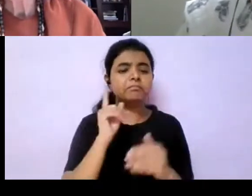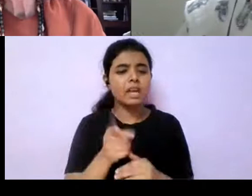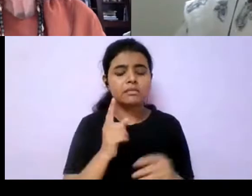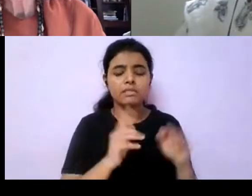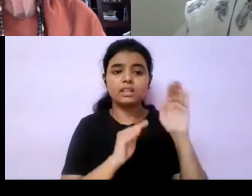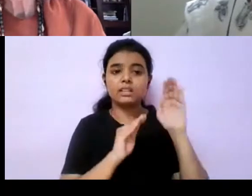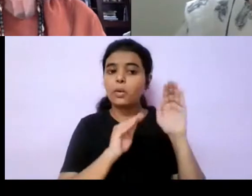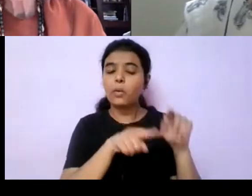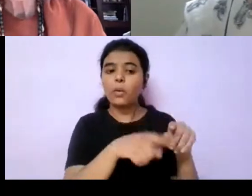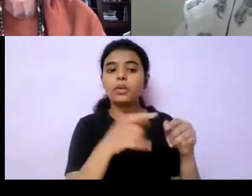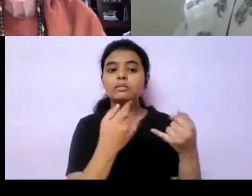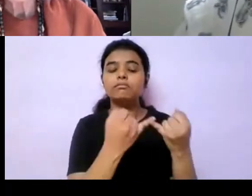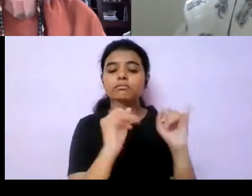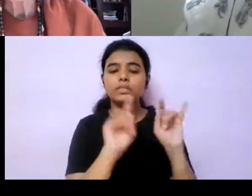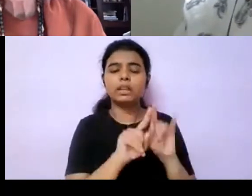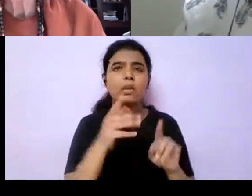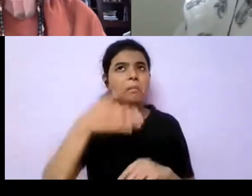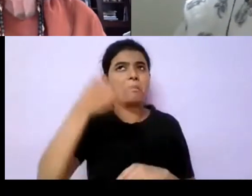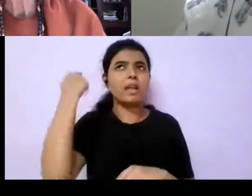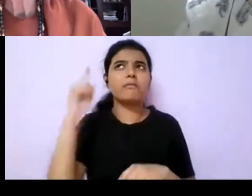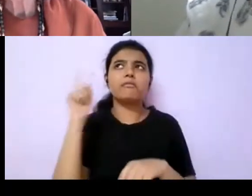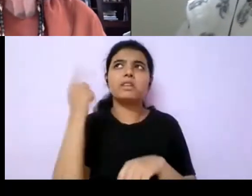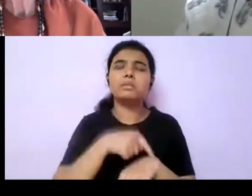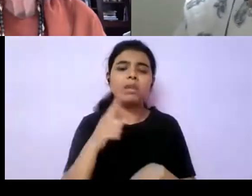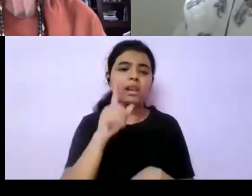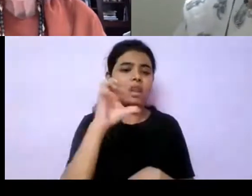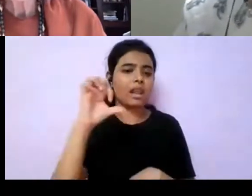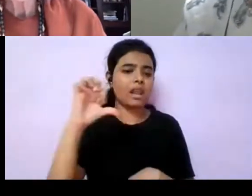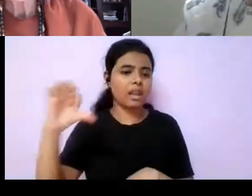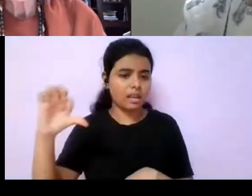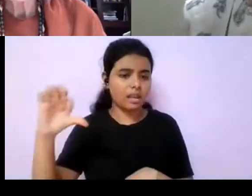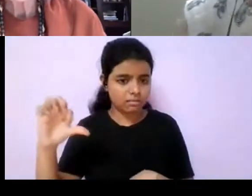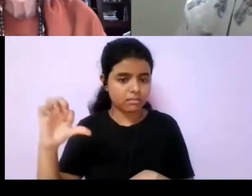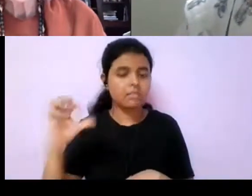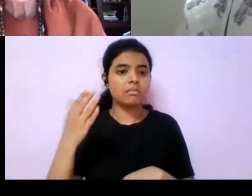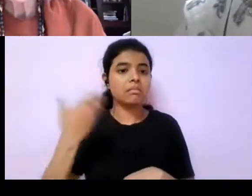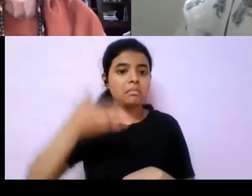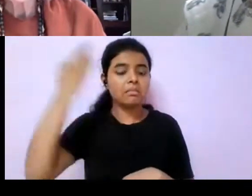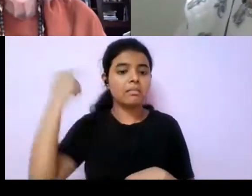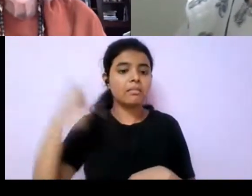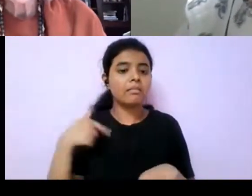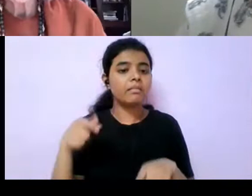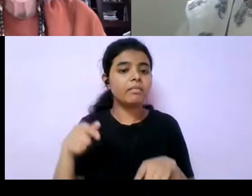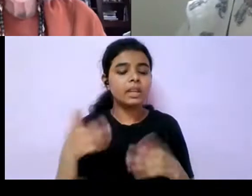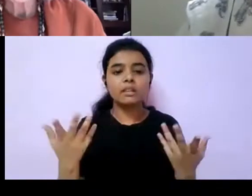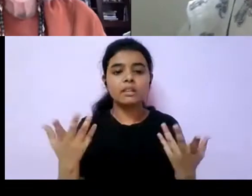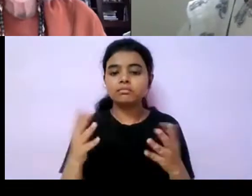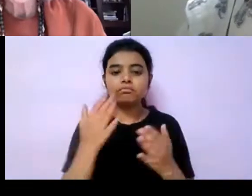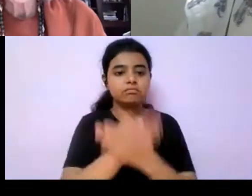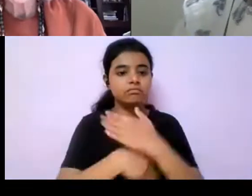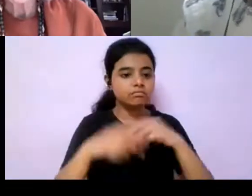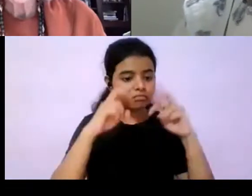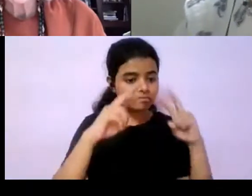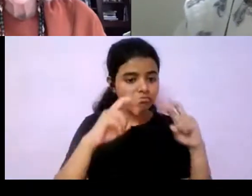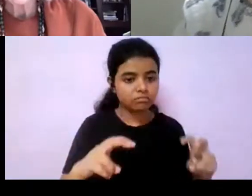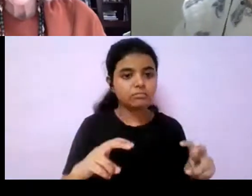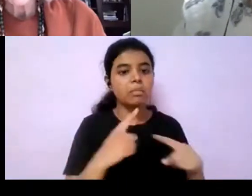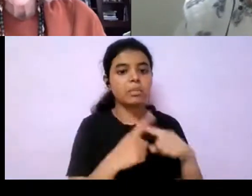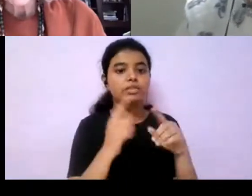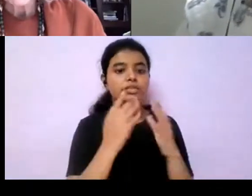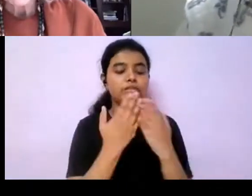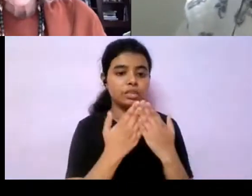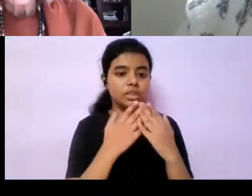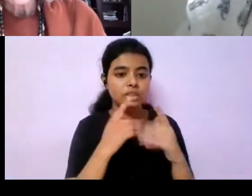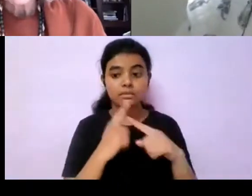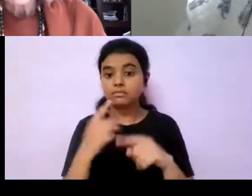out in 1999, a text I'm sure most of us are from the discipline of disability studies as well as women's studies